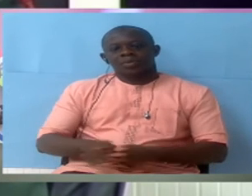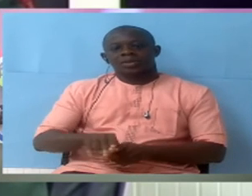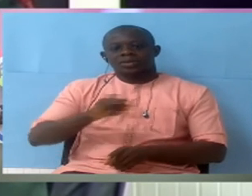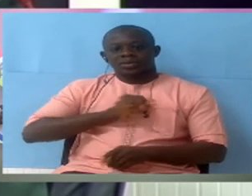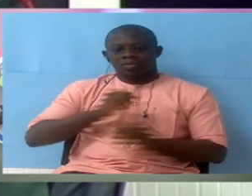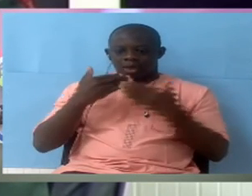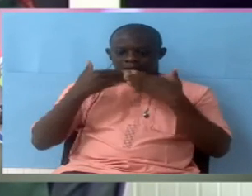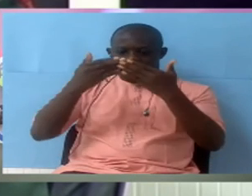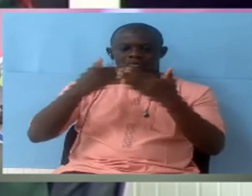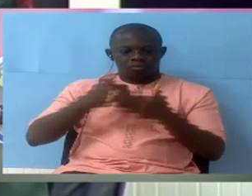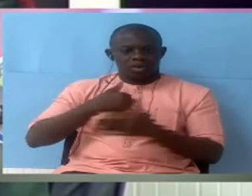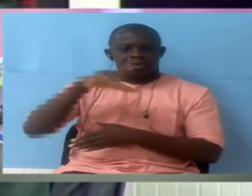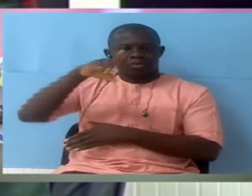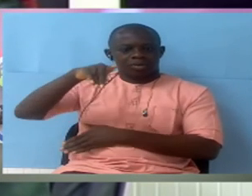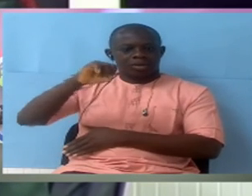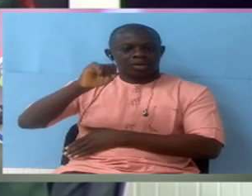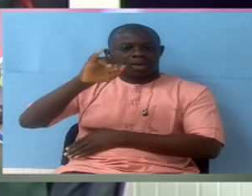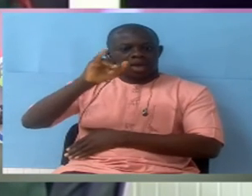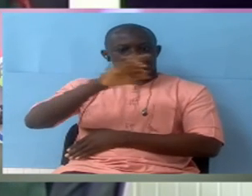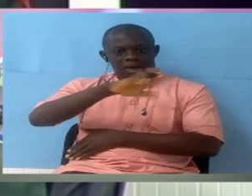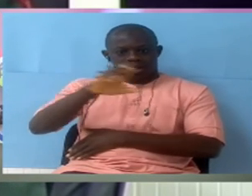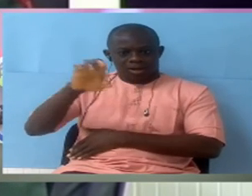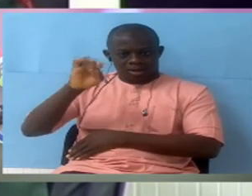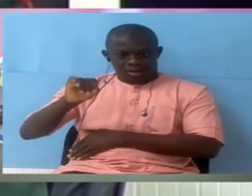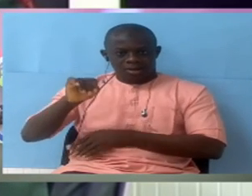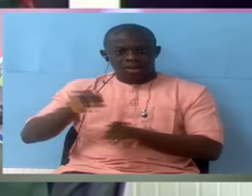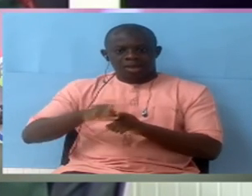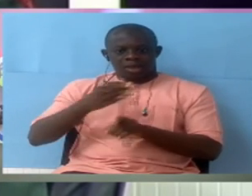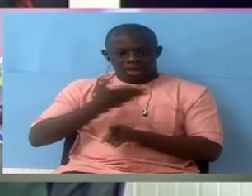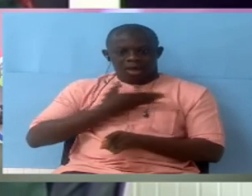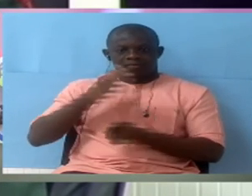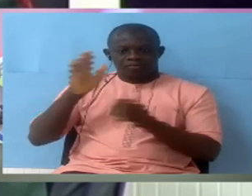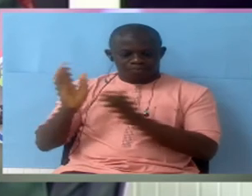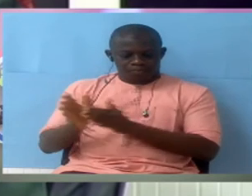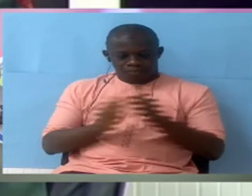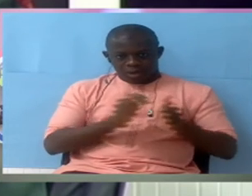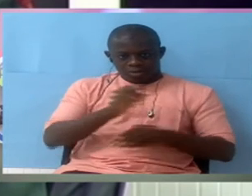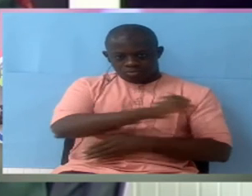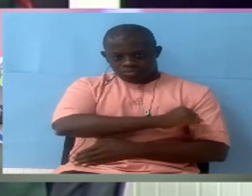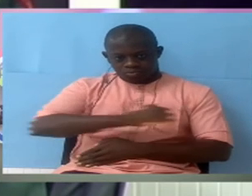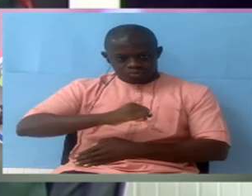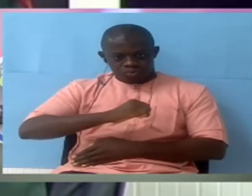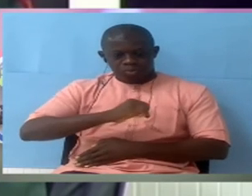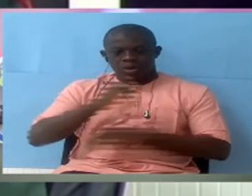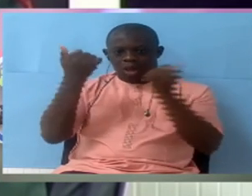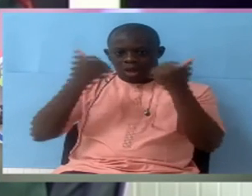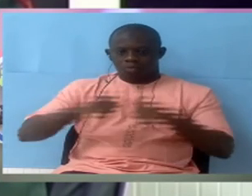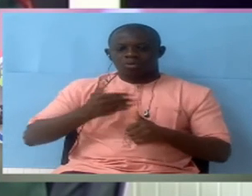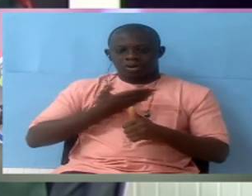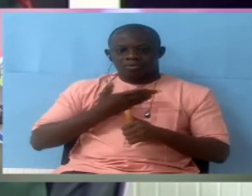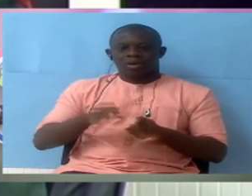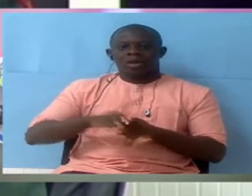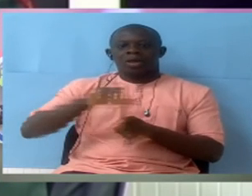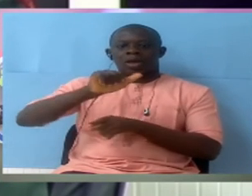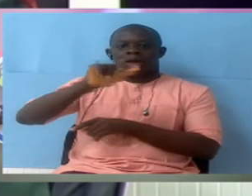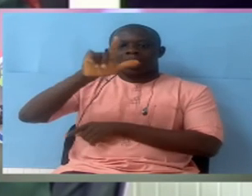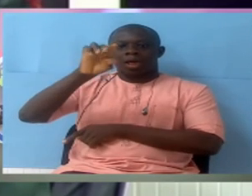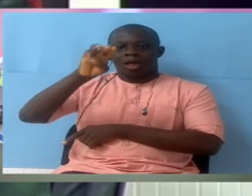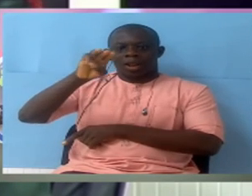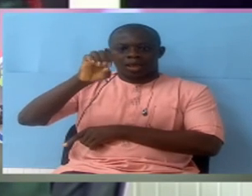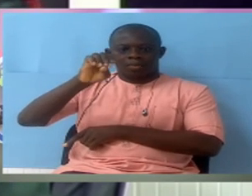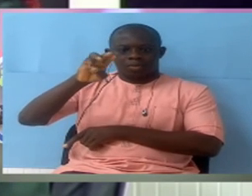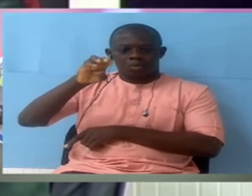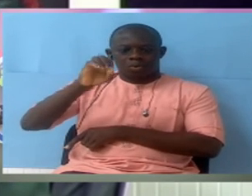me, Pierre, there is a coup. Coup day mo xew. Alma Momane and